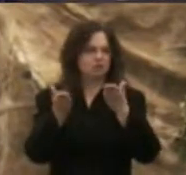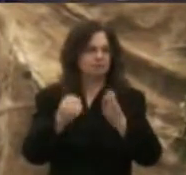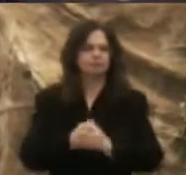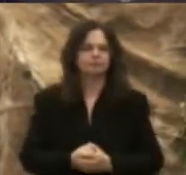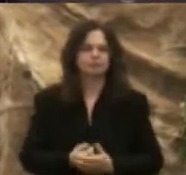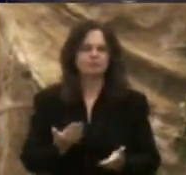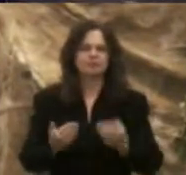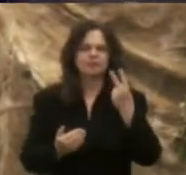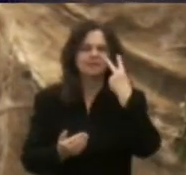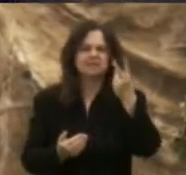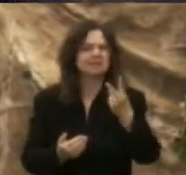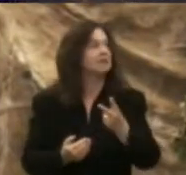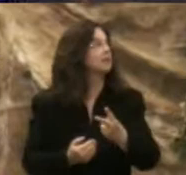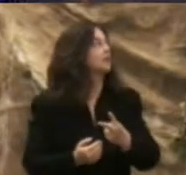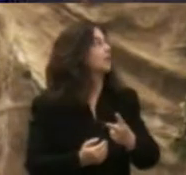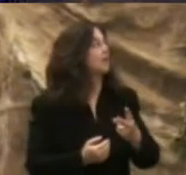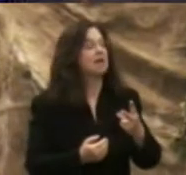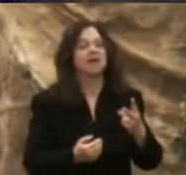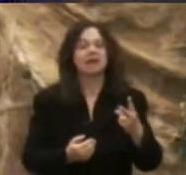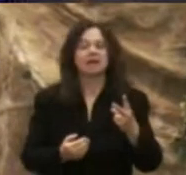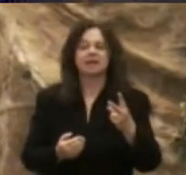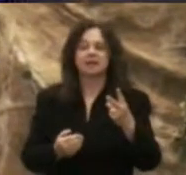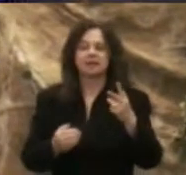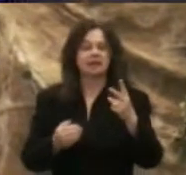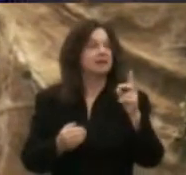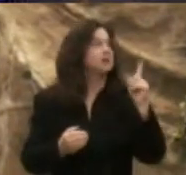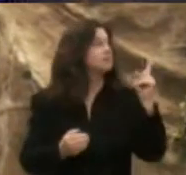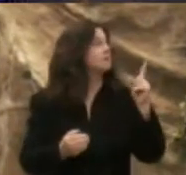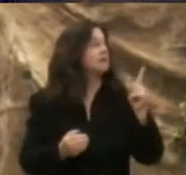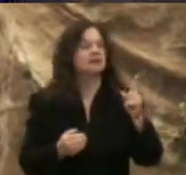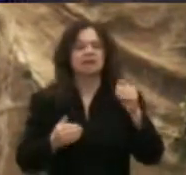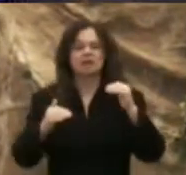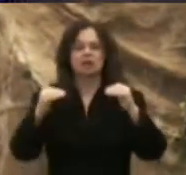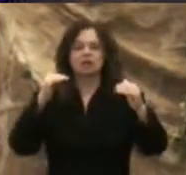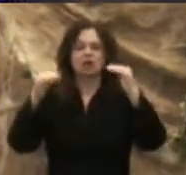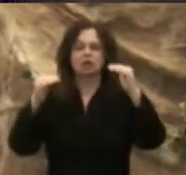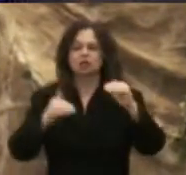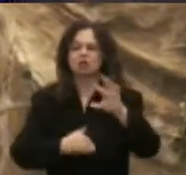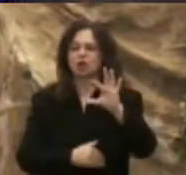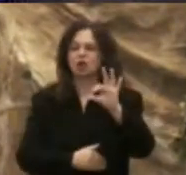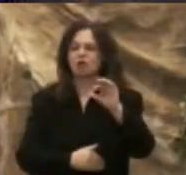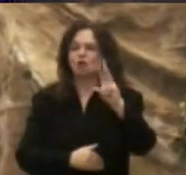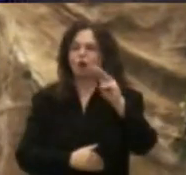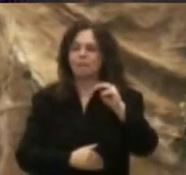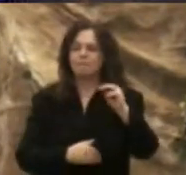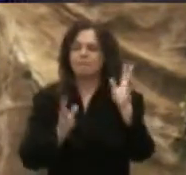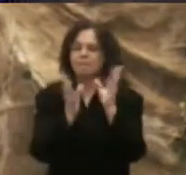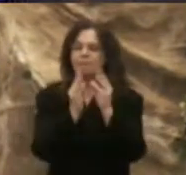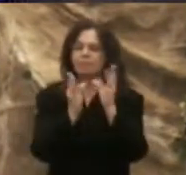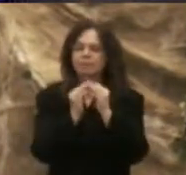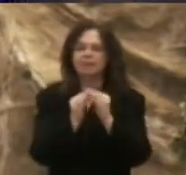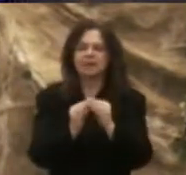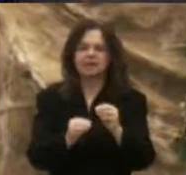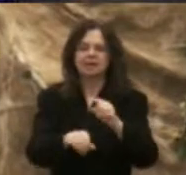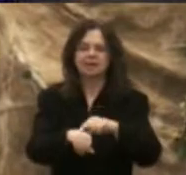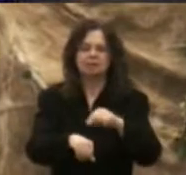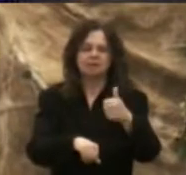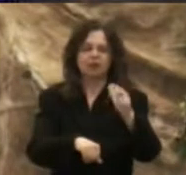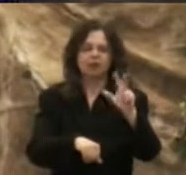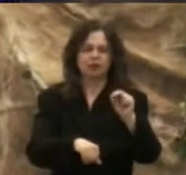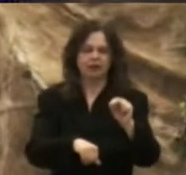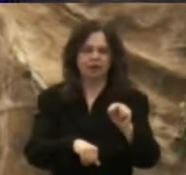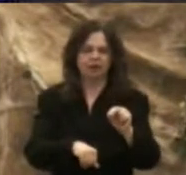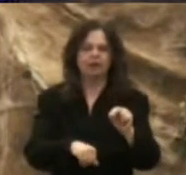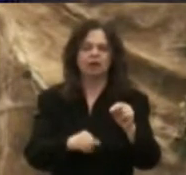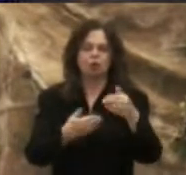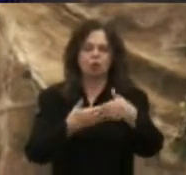seen a slide. I'll give a verbal announcement for it as well. The adult forum this morning, which is at 10:30 in room 115, is our own